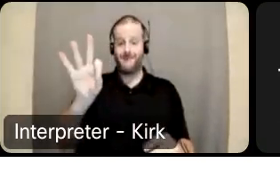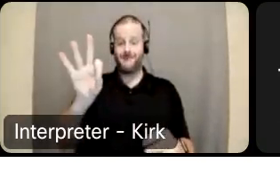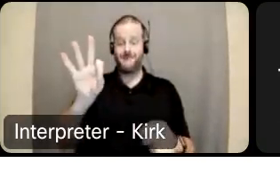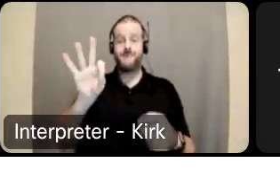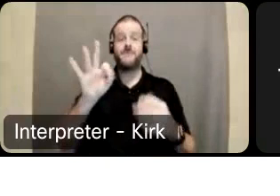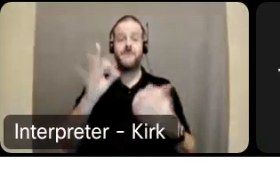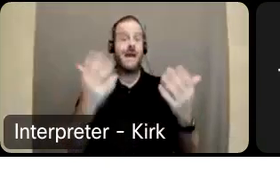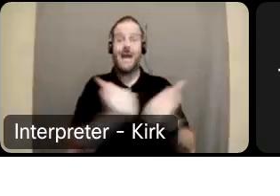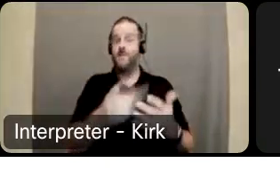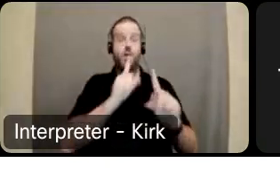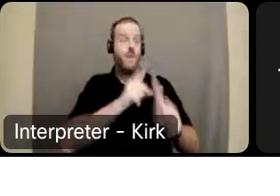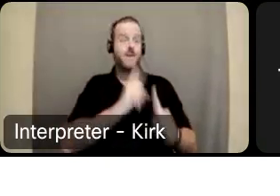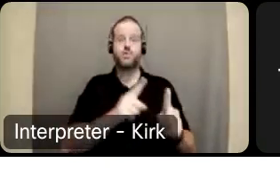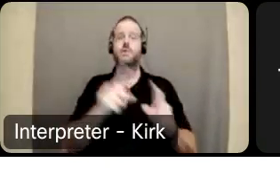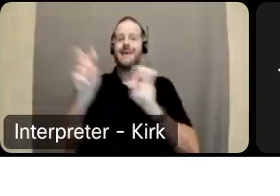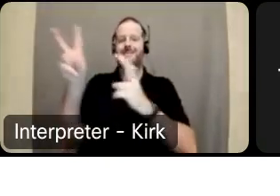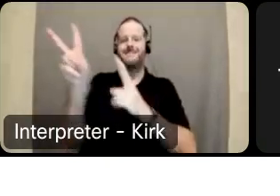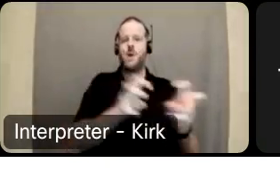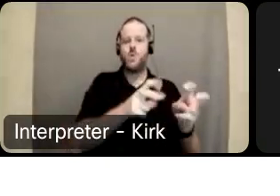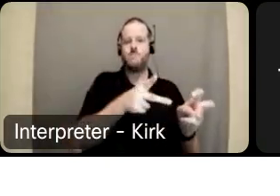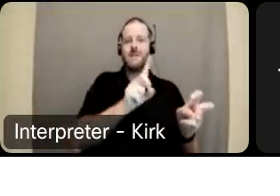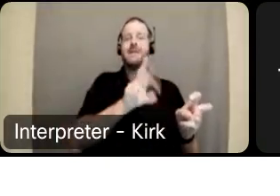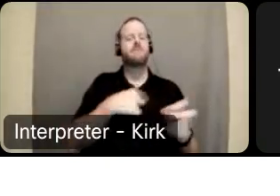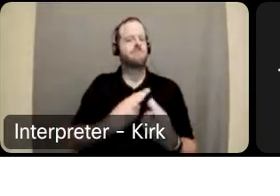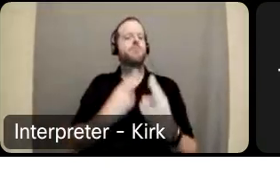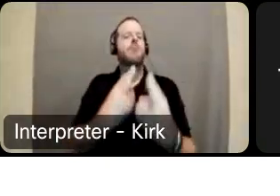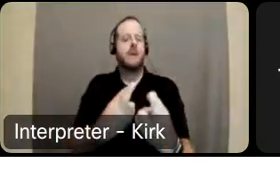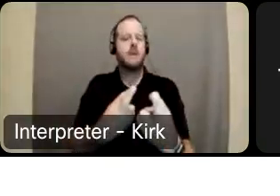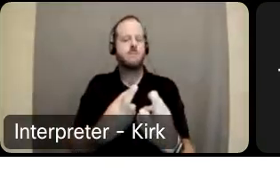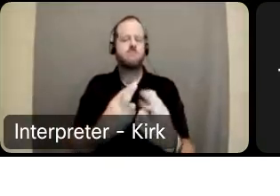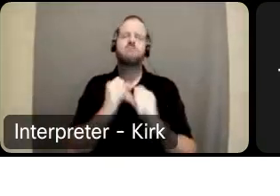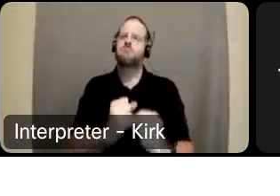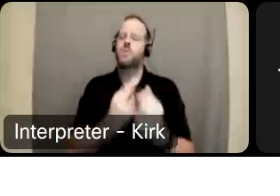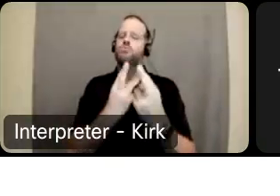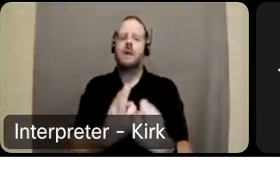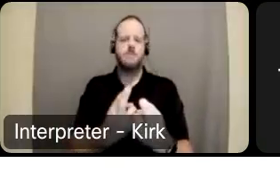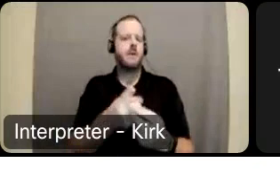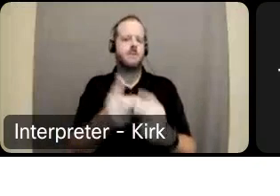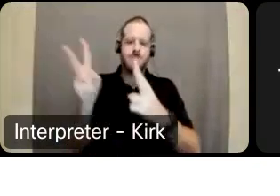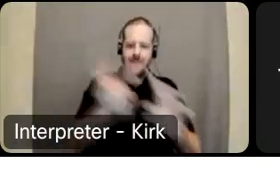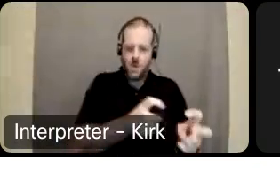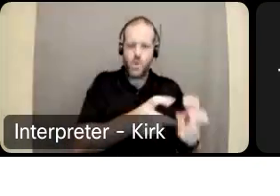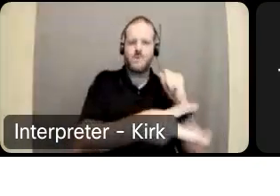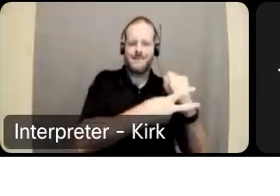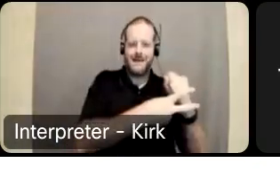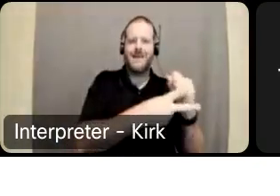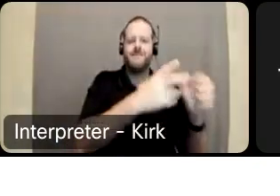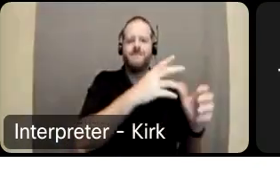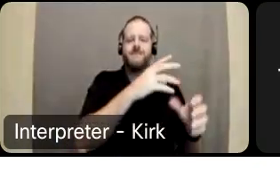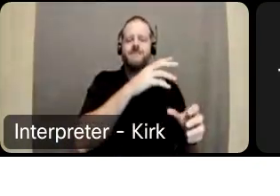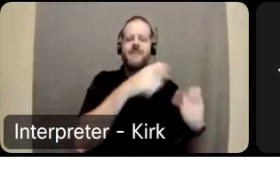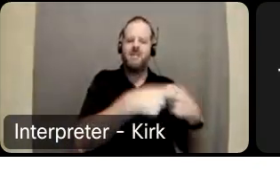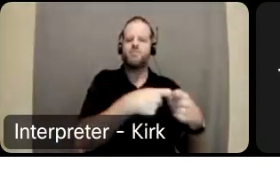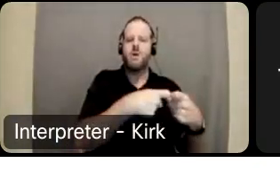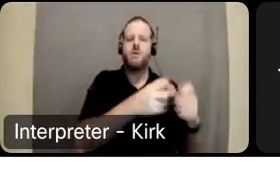that you've answered for that student. I highly recommend, strongly recommend that you do download and save a copy of that PDF